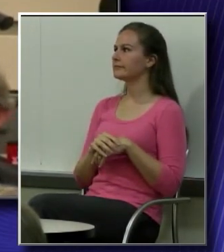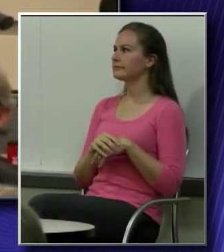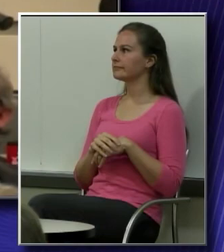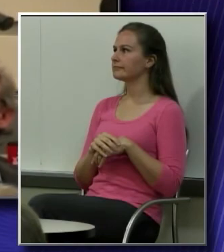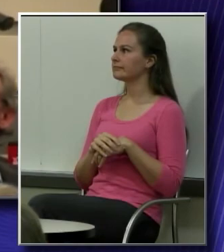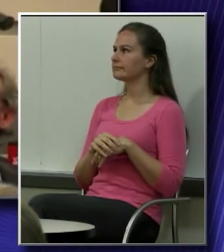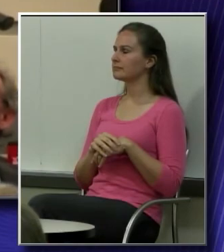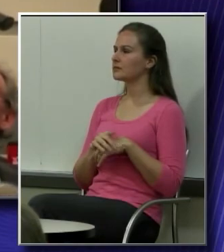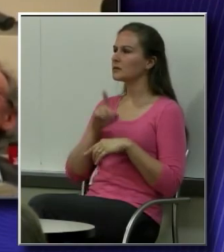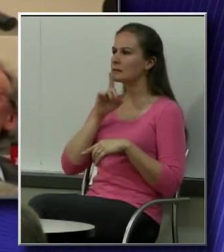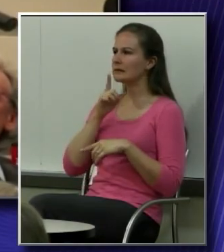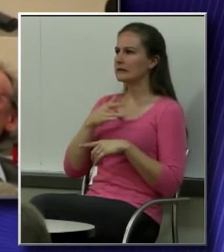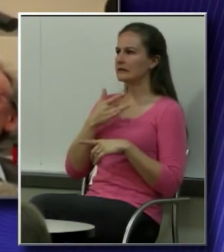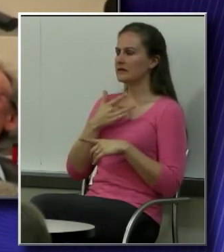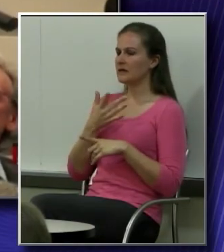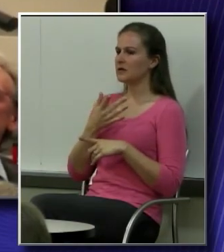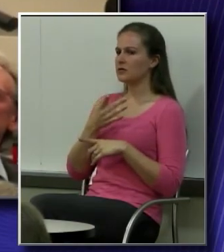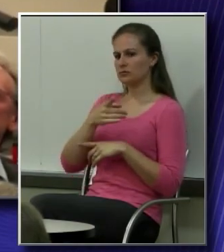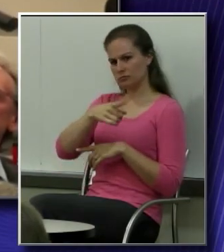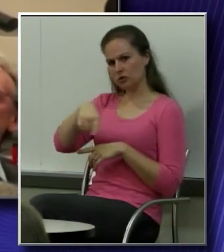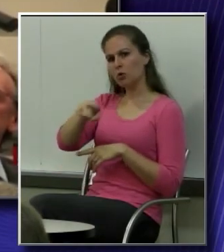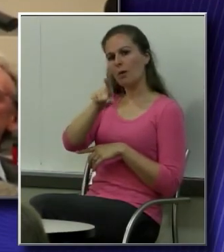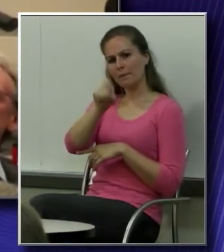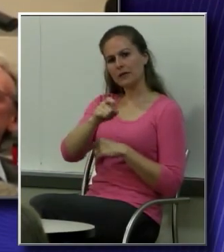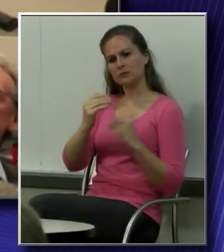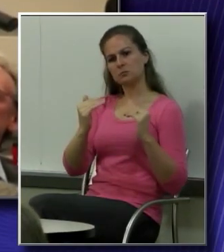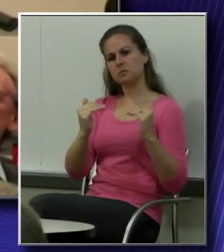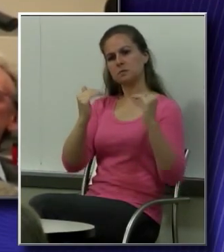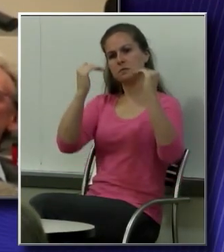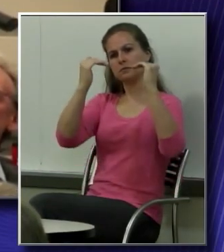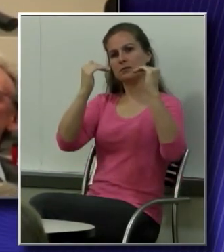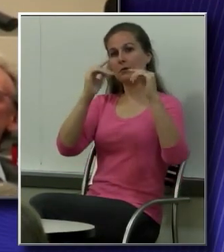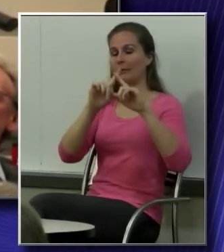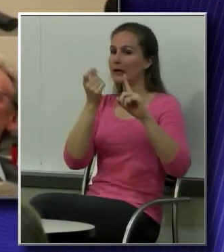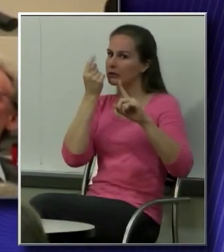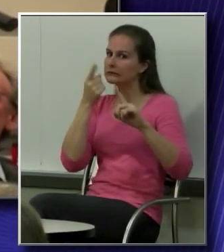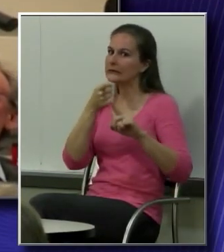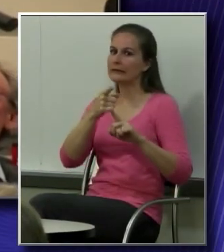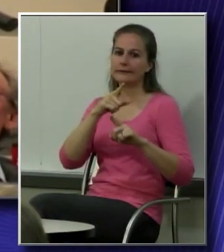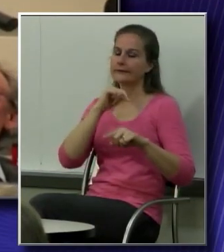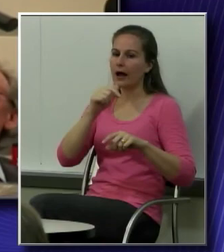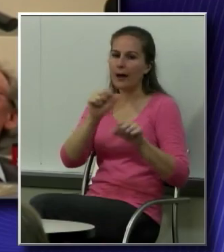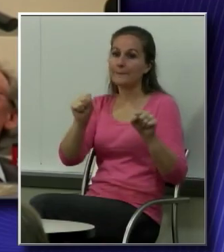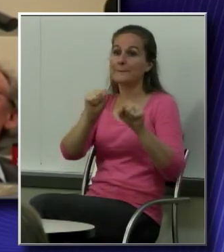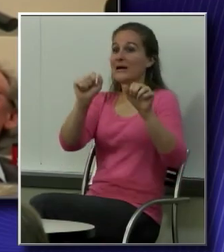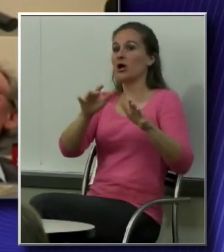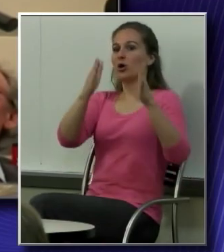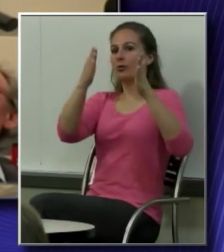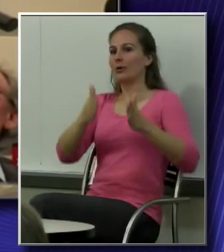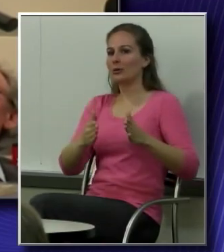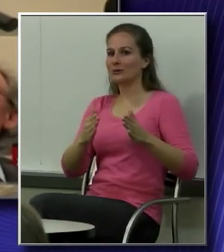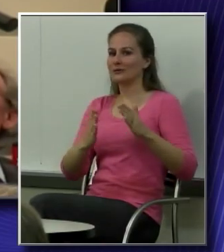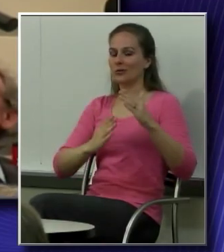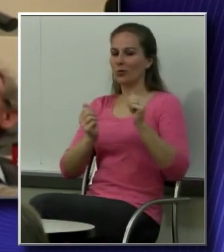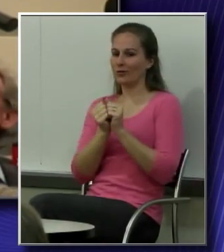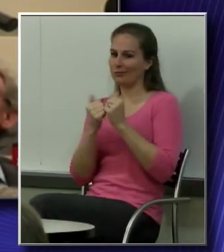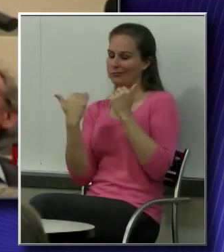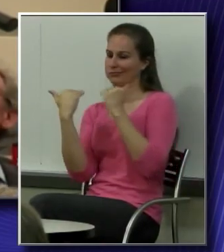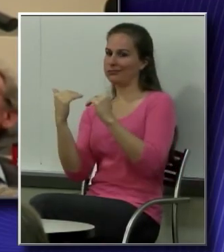Hold us accountable, but don't expect us to work miracles with insufficient funds.